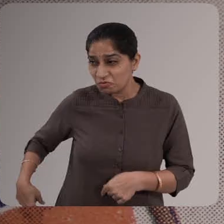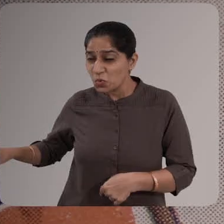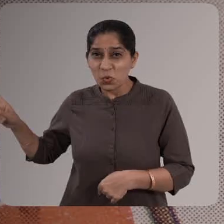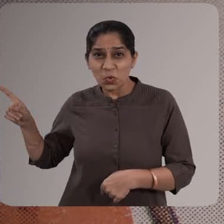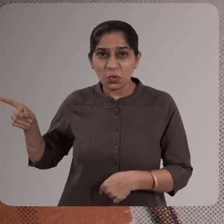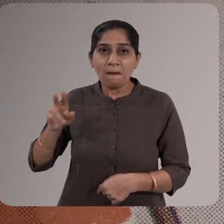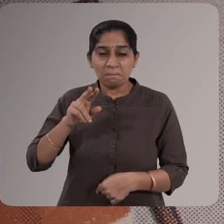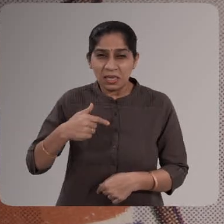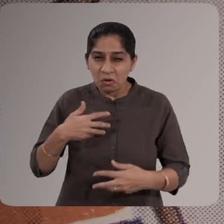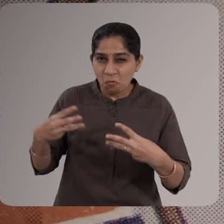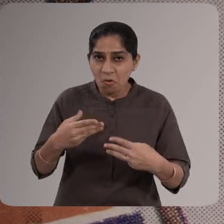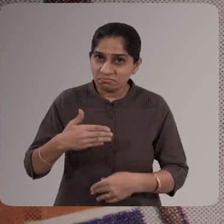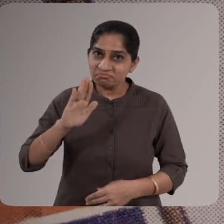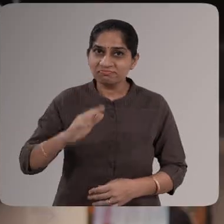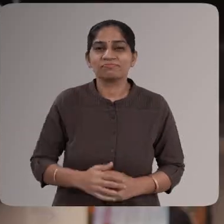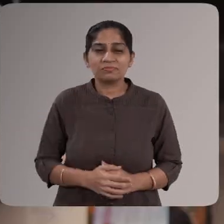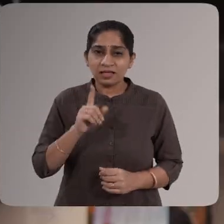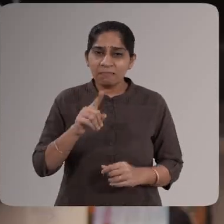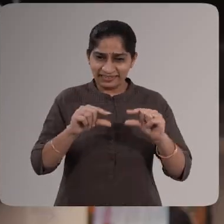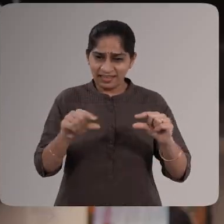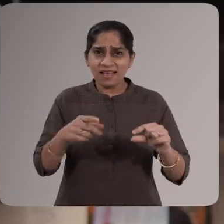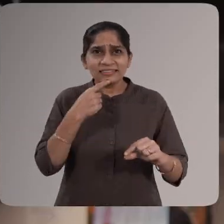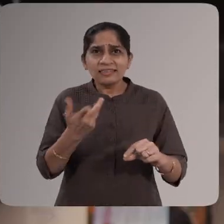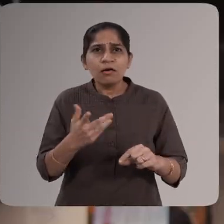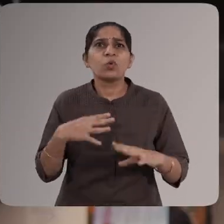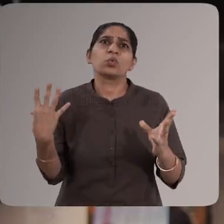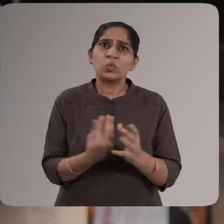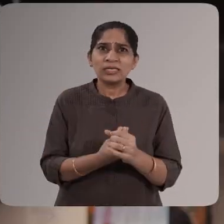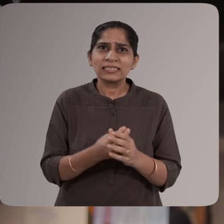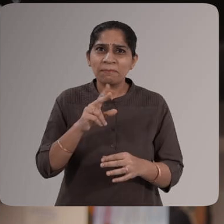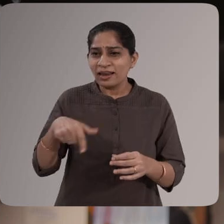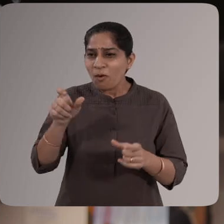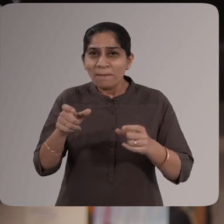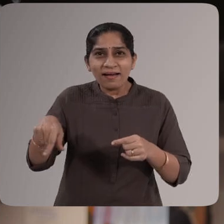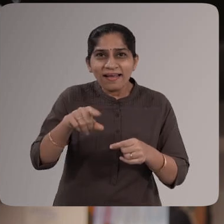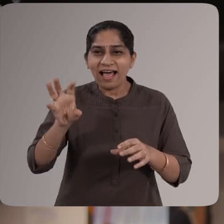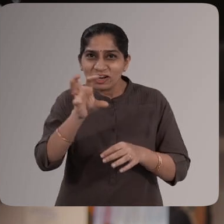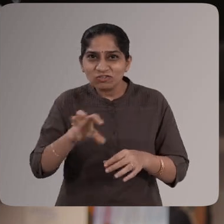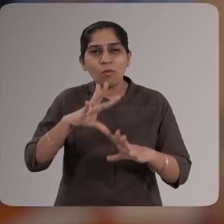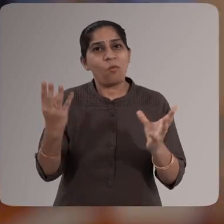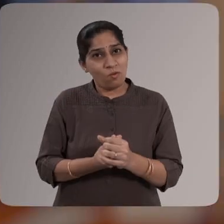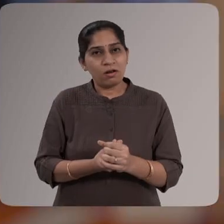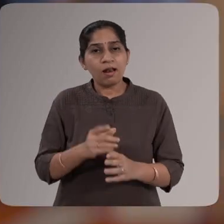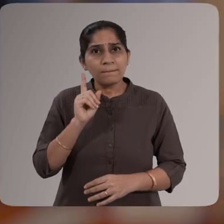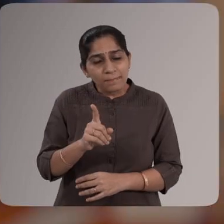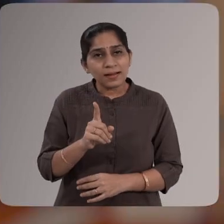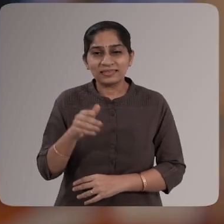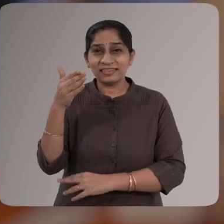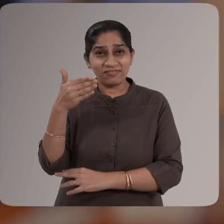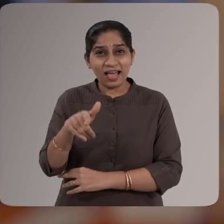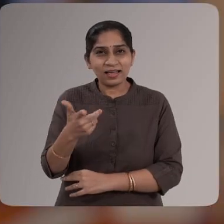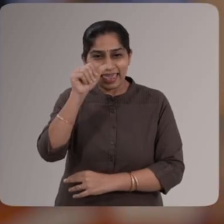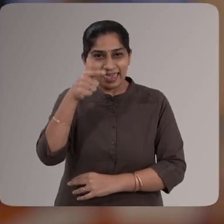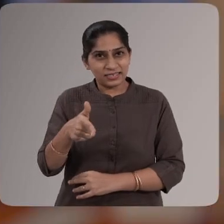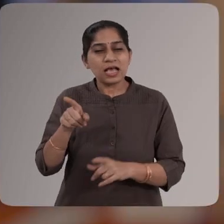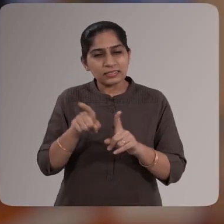for action and means business. Although the overall message is one of unity to the Allied cause, most peoples, including